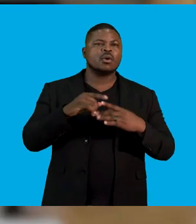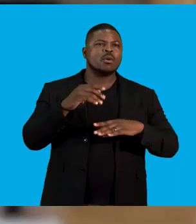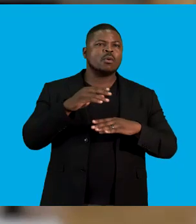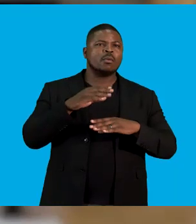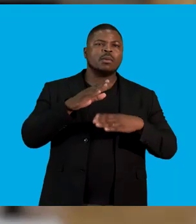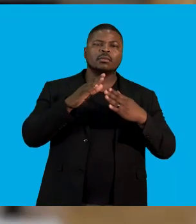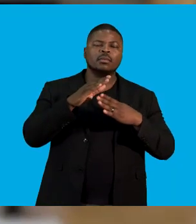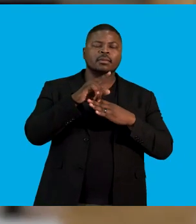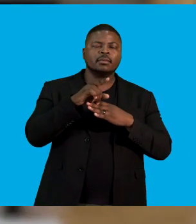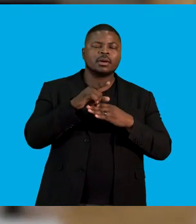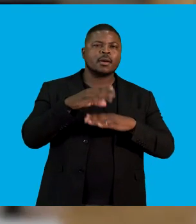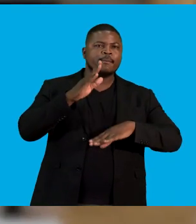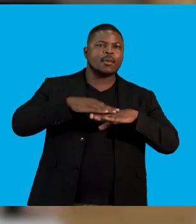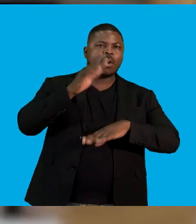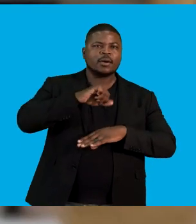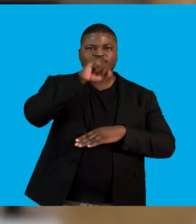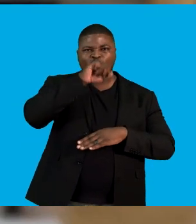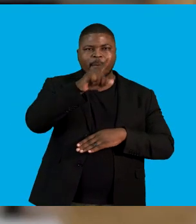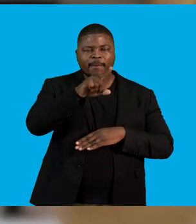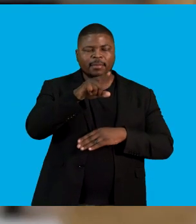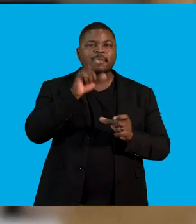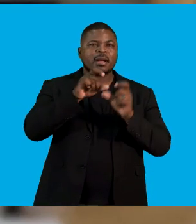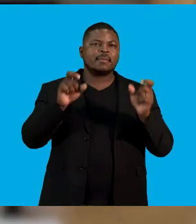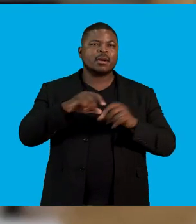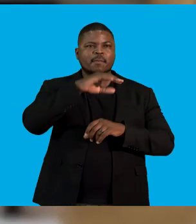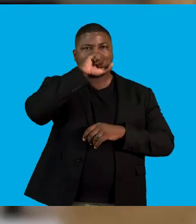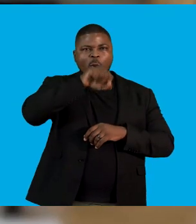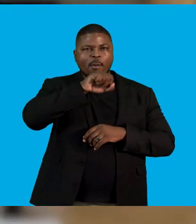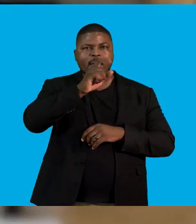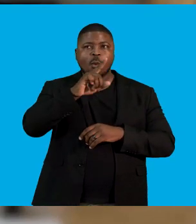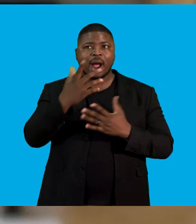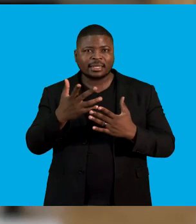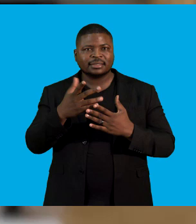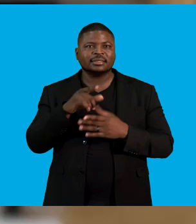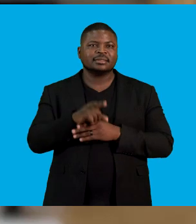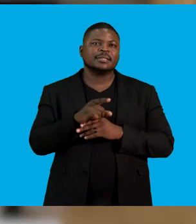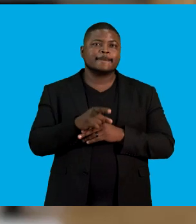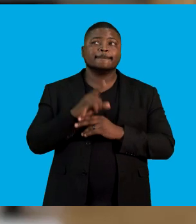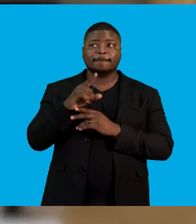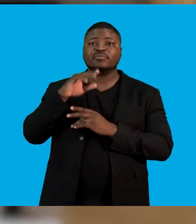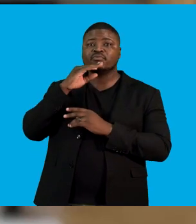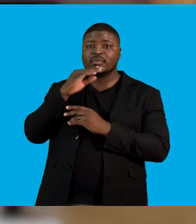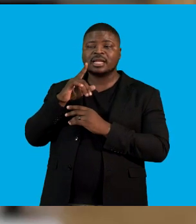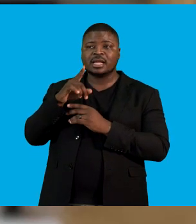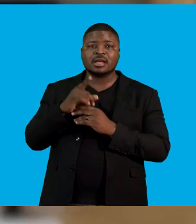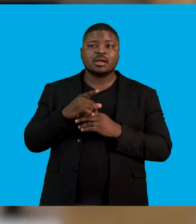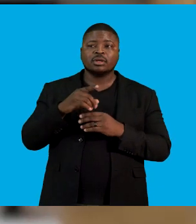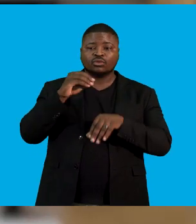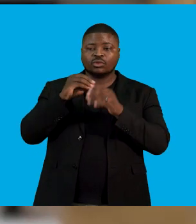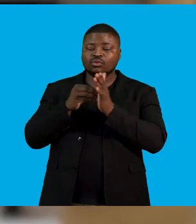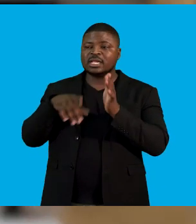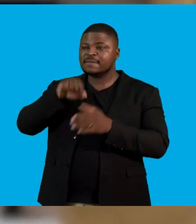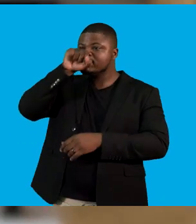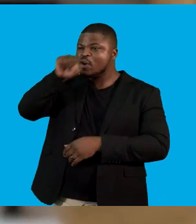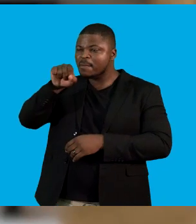that appears the most, or the flavor that most students like. So it means it's going to be the highest